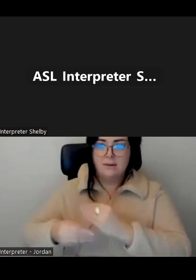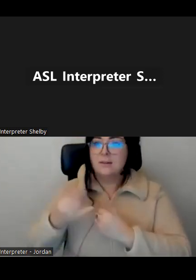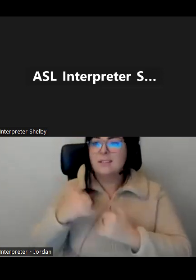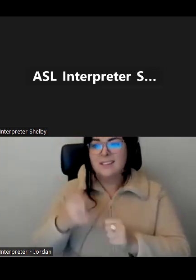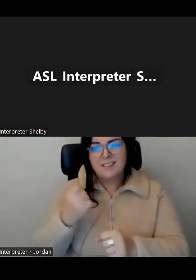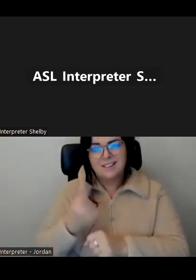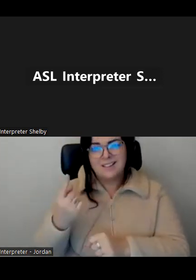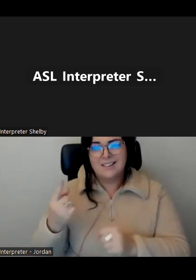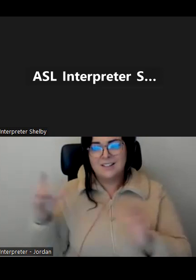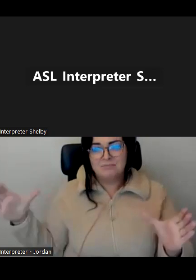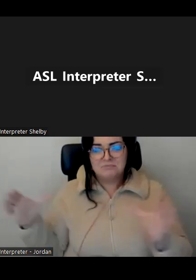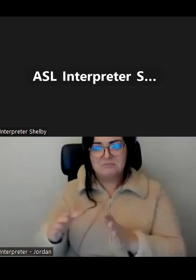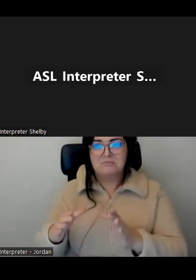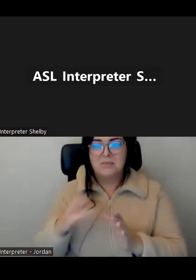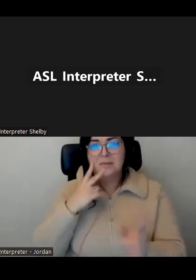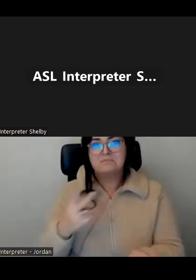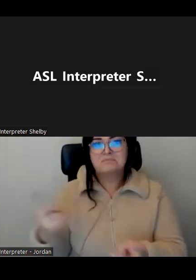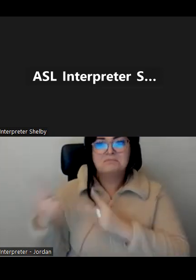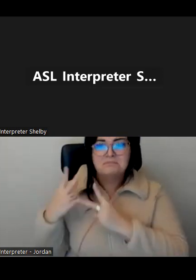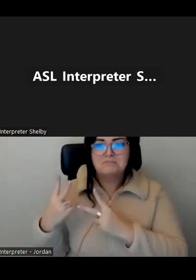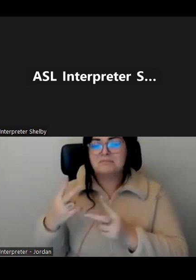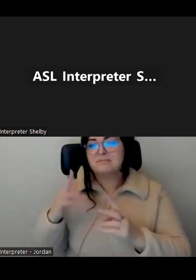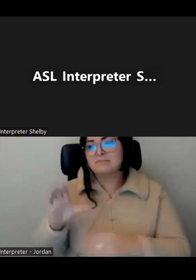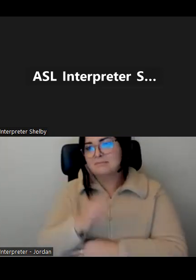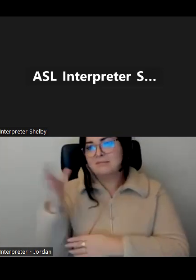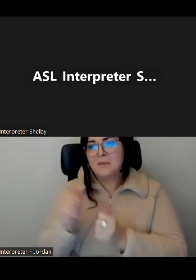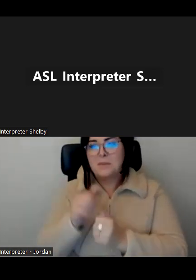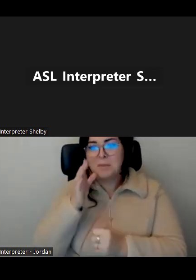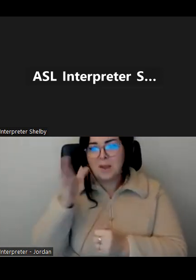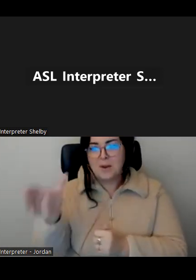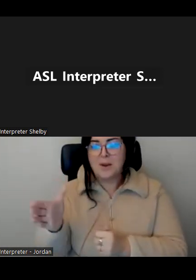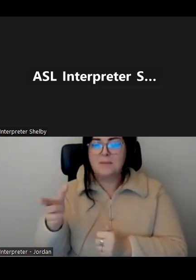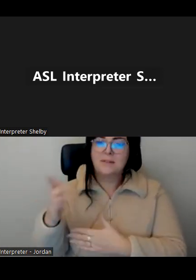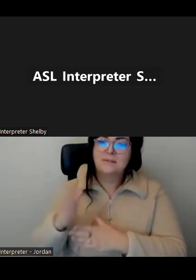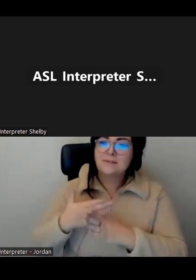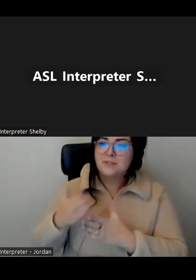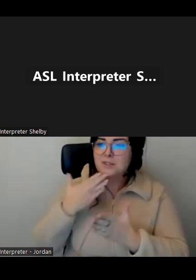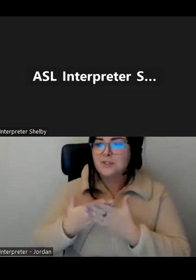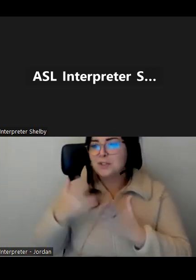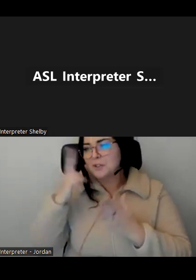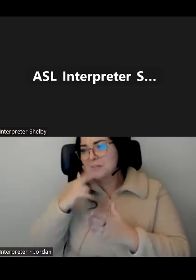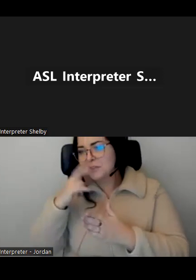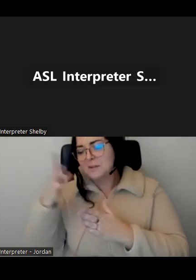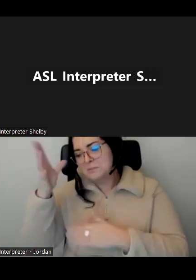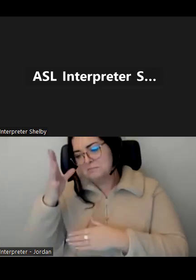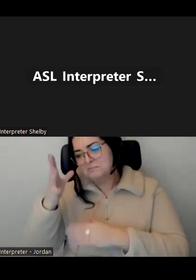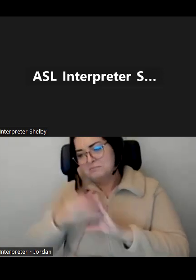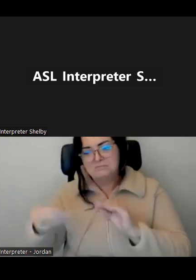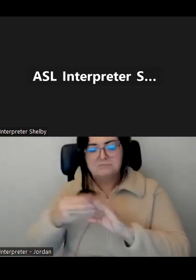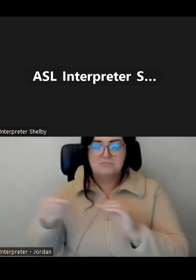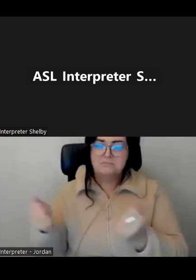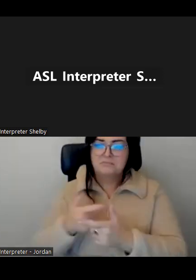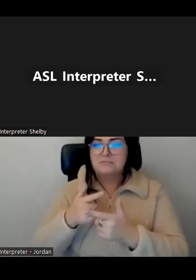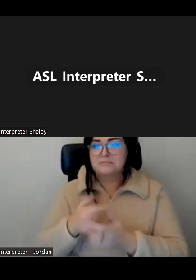we remembered past Christmases with my grandmother and, shared funny stories and that sort of thing.